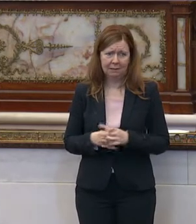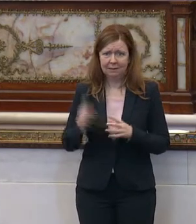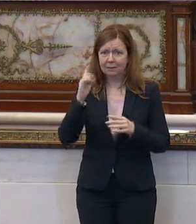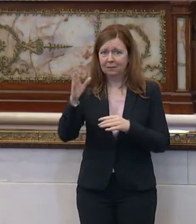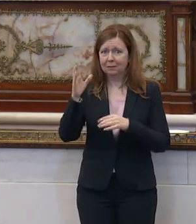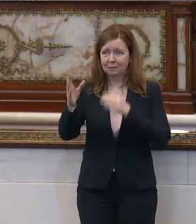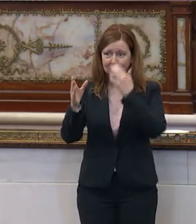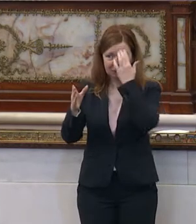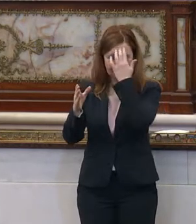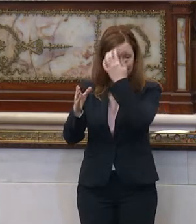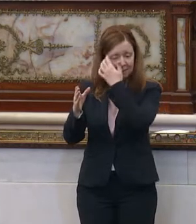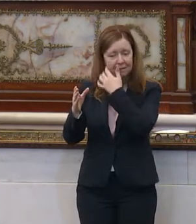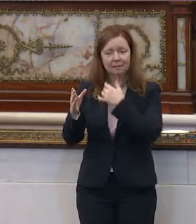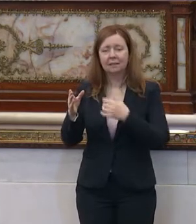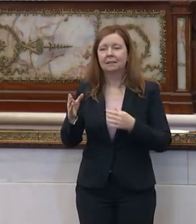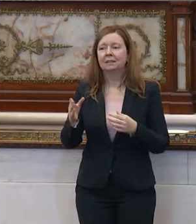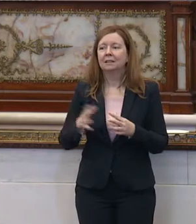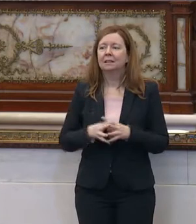future